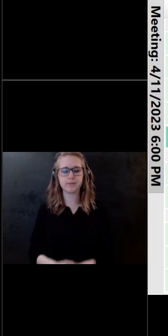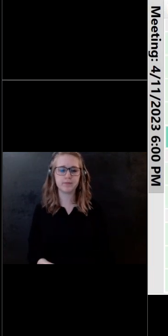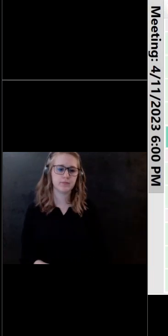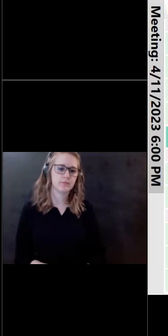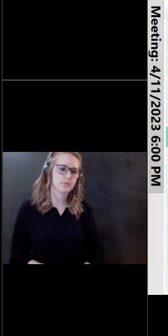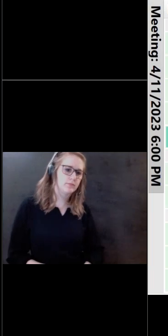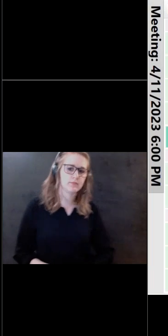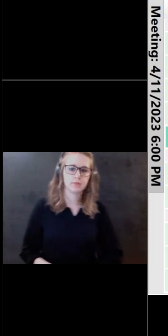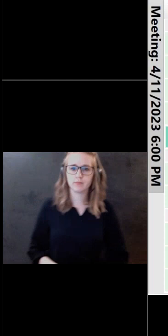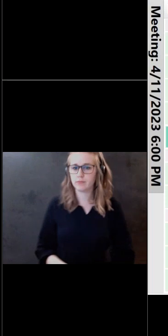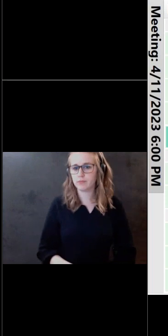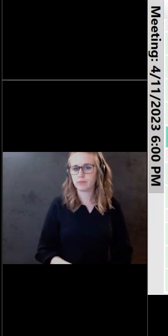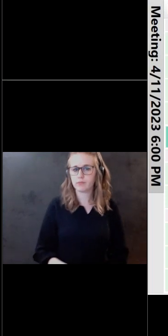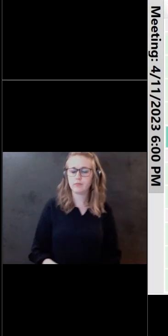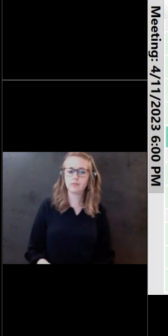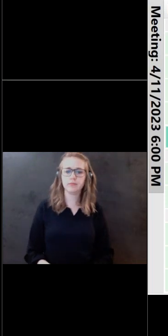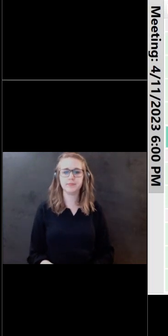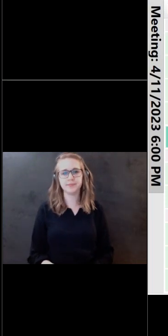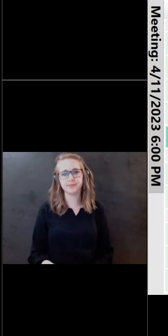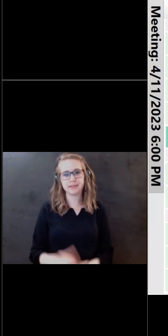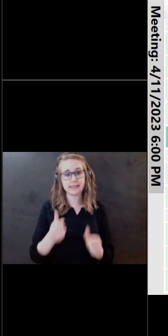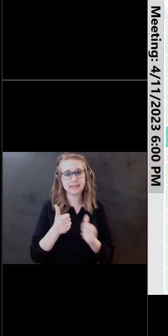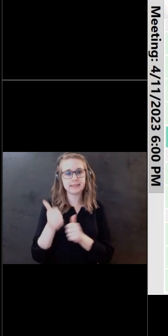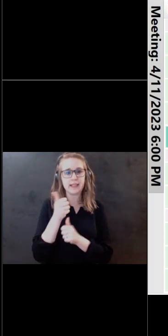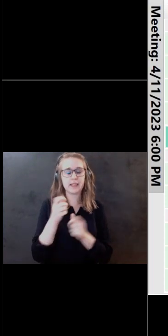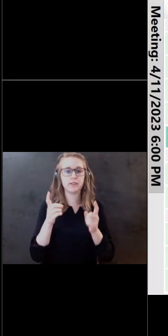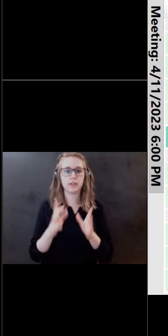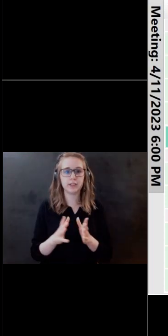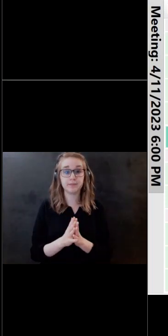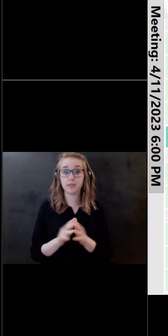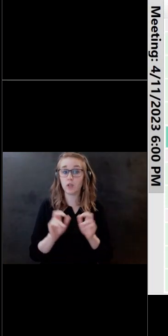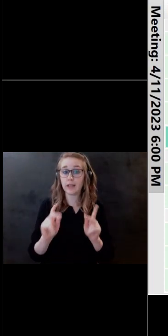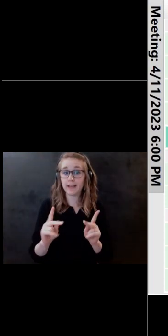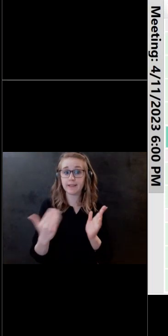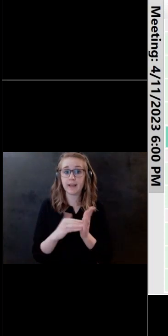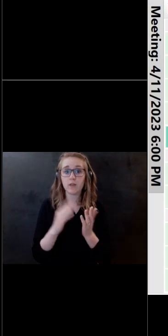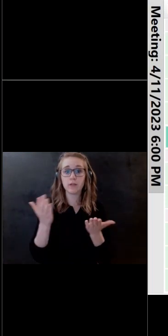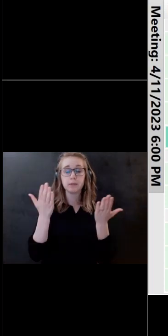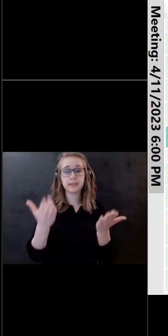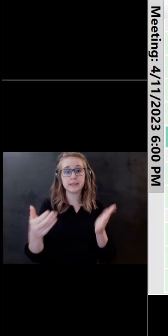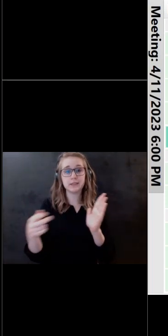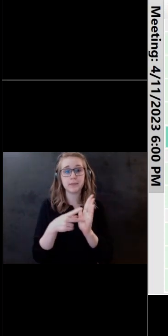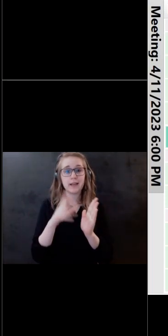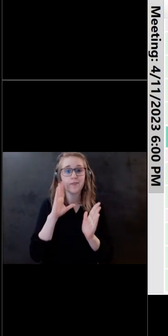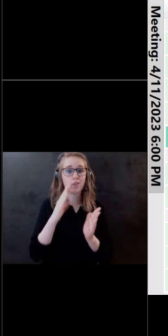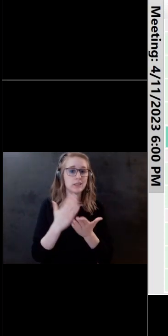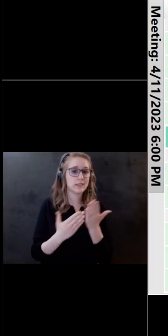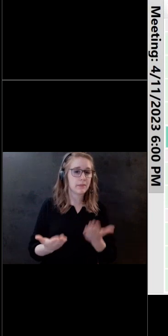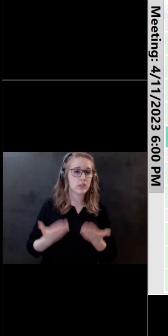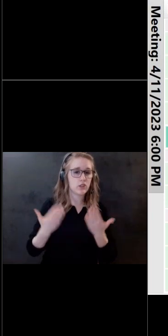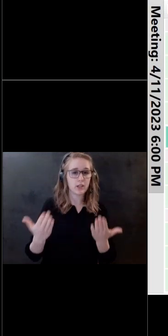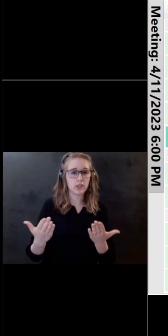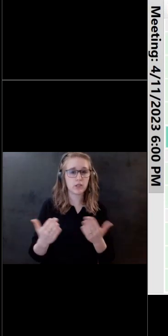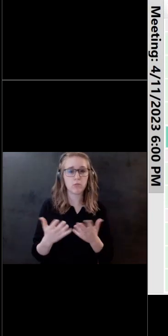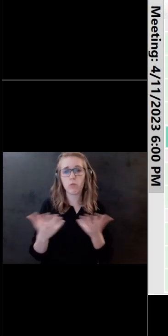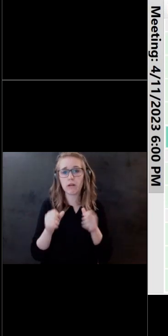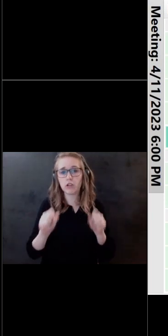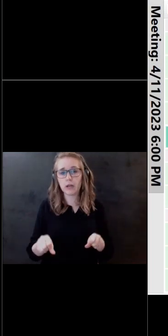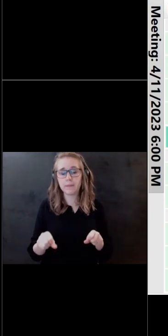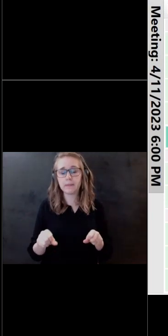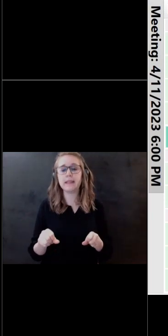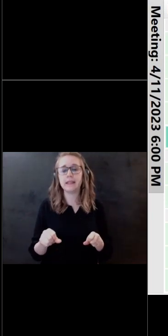was your request. Yes, before you again, we're bringing this back for some suggestion of what could be assigned.